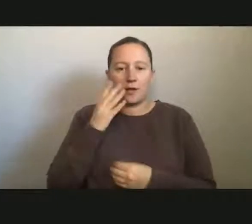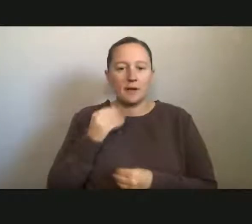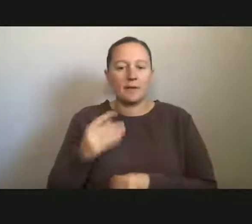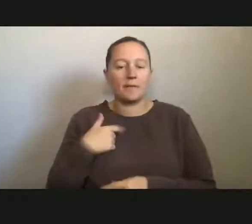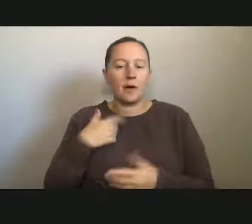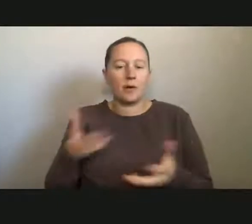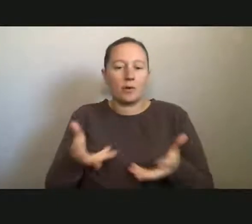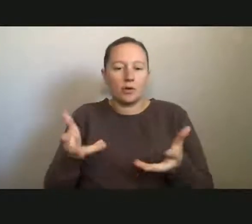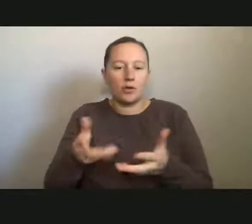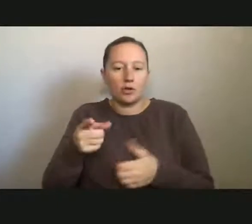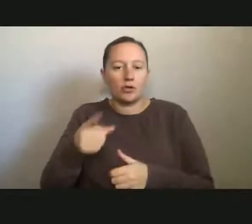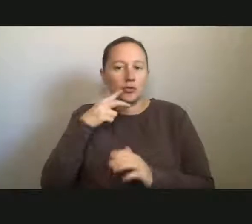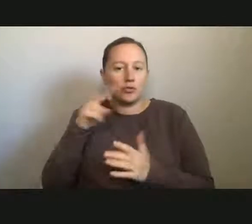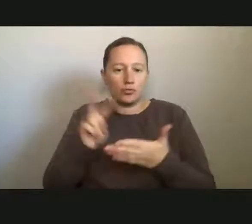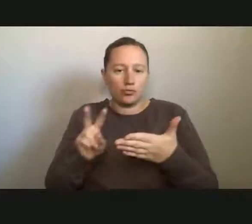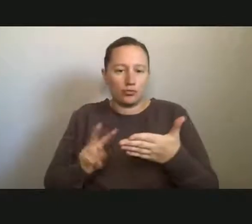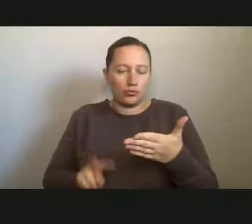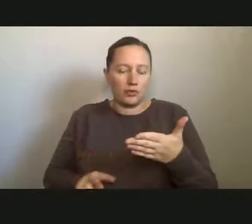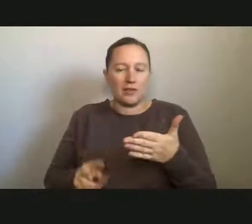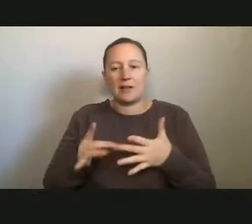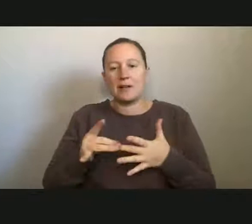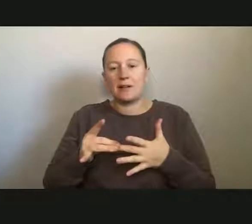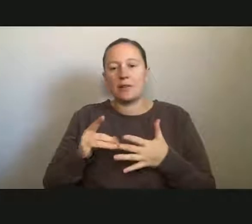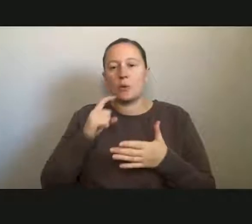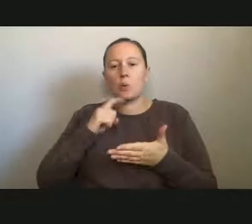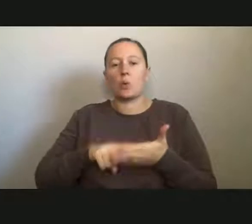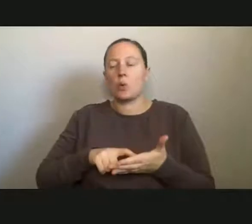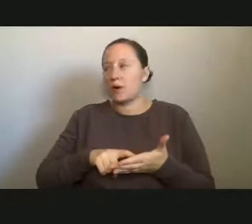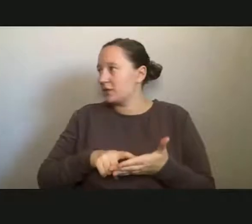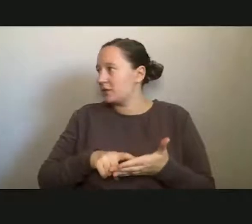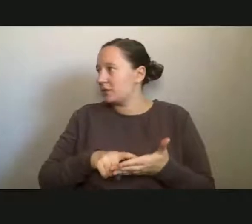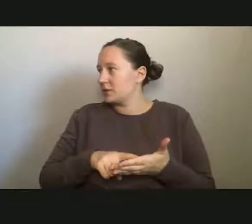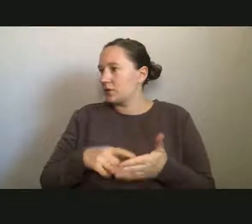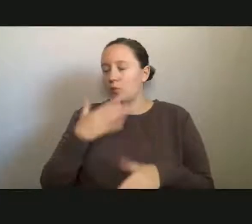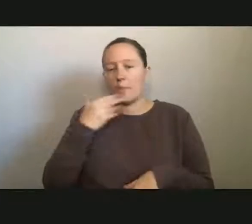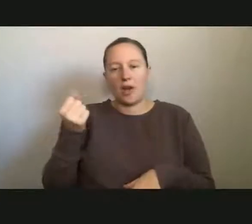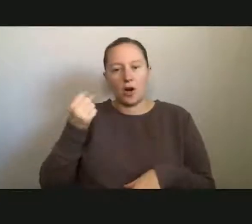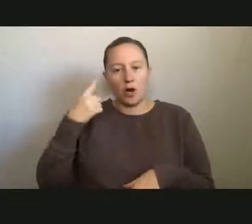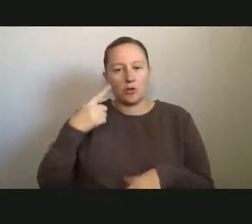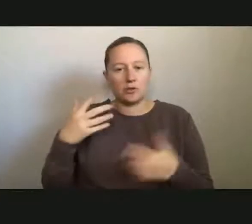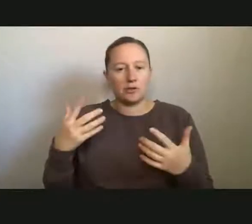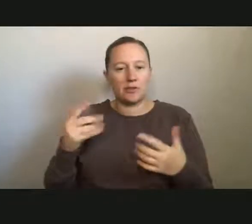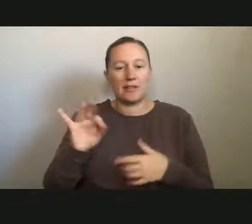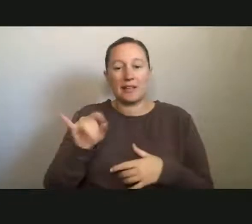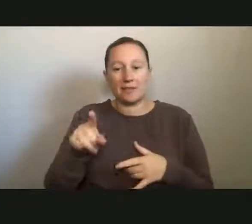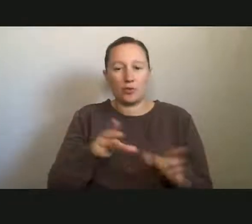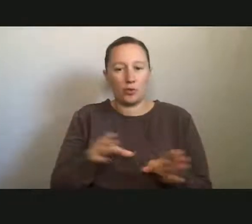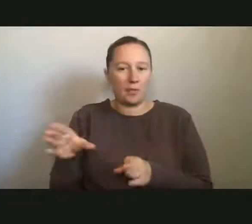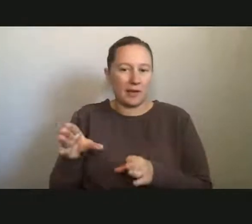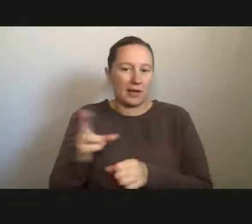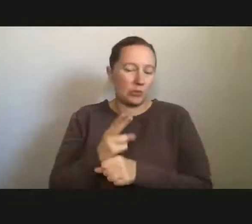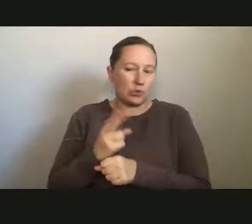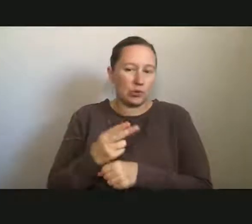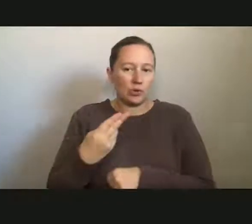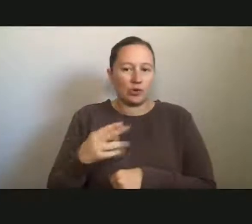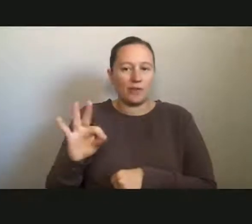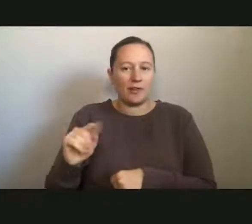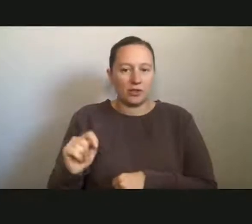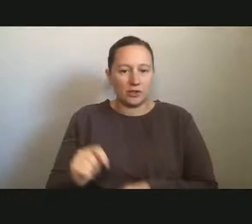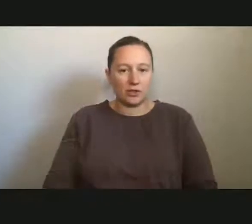would encourage you to look at these guide notices to have a better understanding if you plan to do research with human fetal